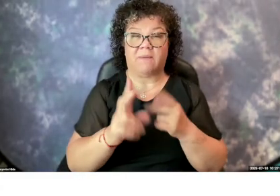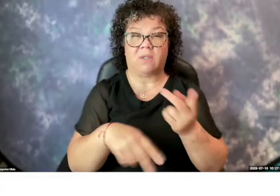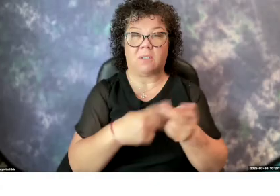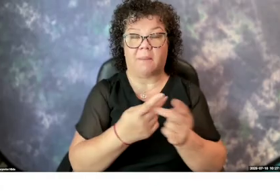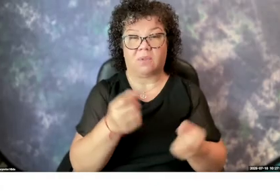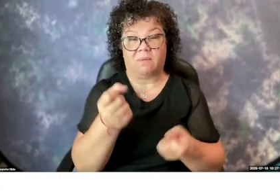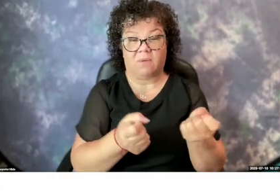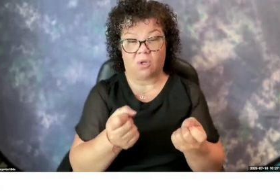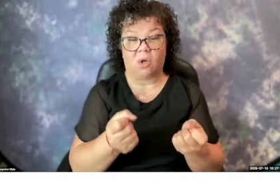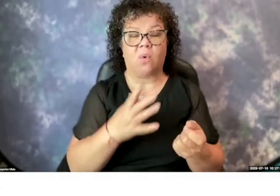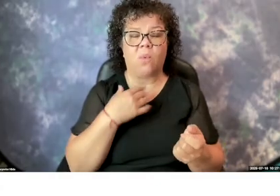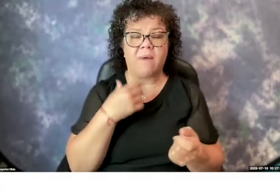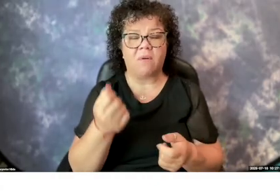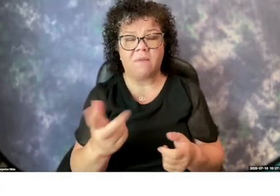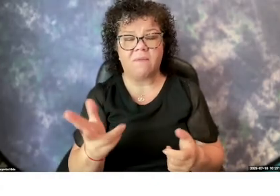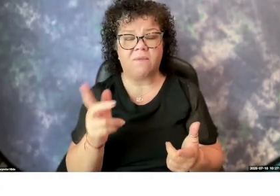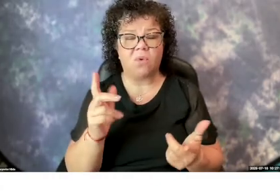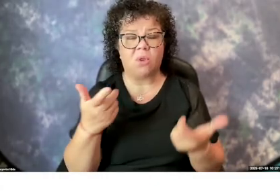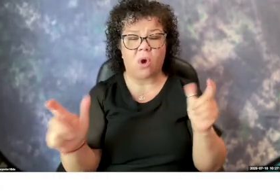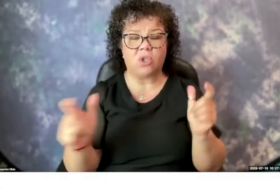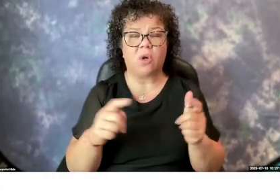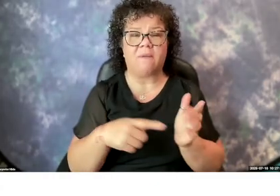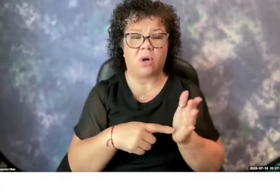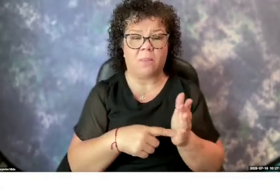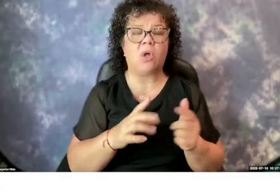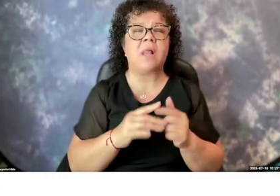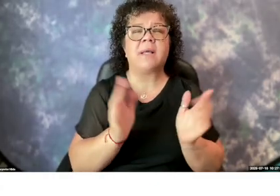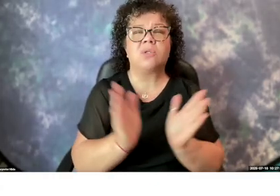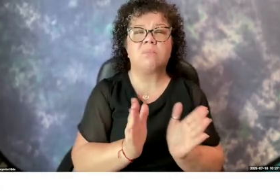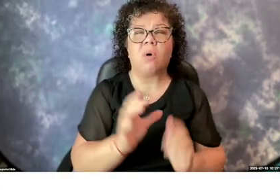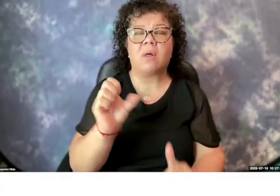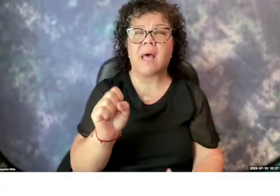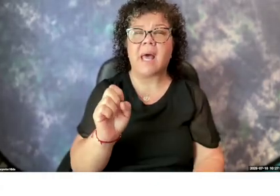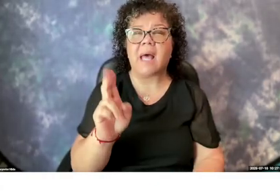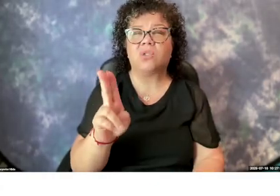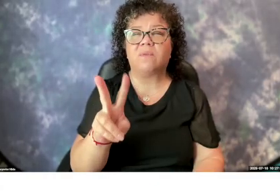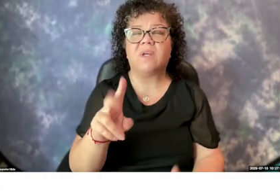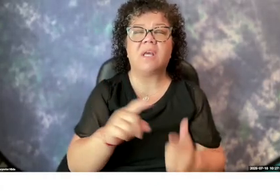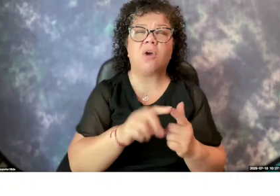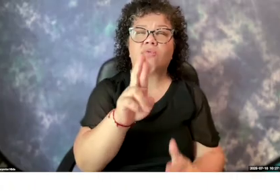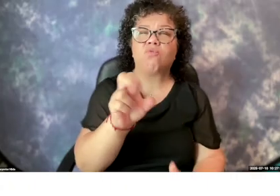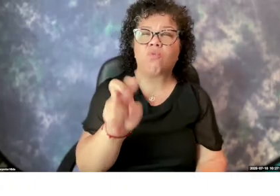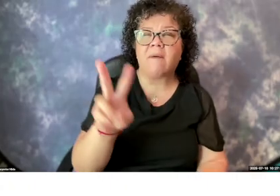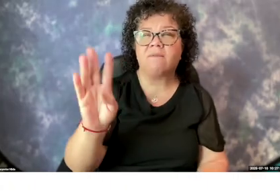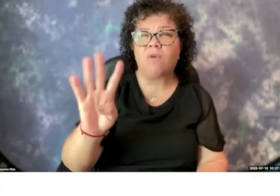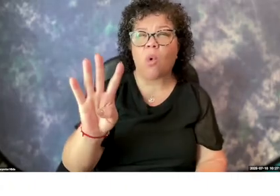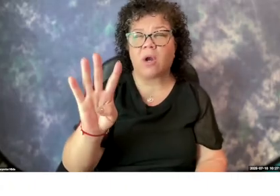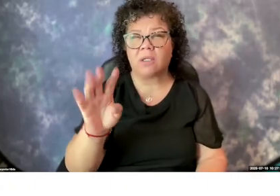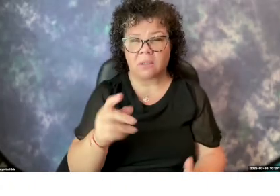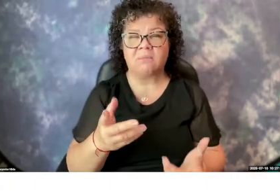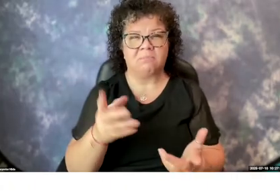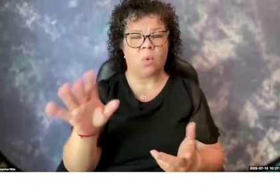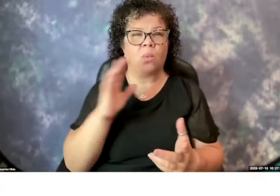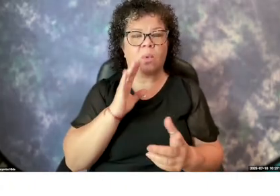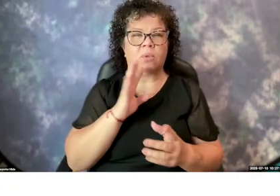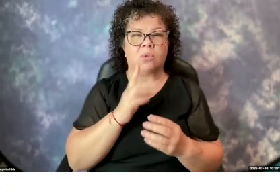entering the affordability picture. These are small SUVs. They're RAV4 EVs. And we'll talk a little bit later